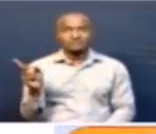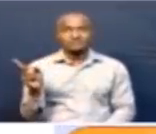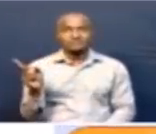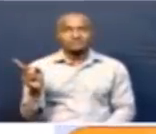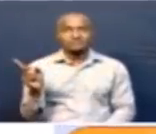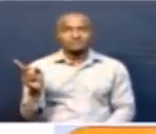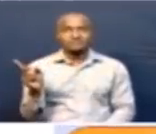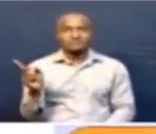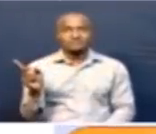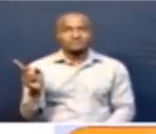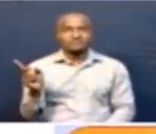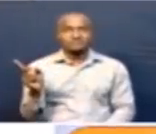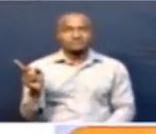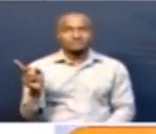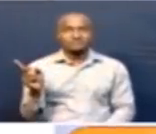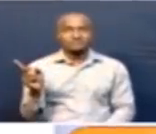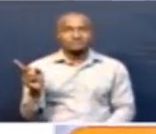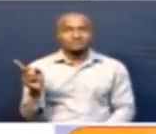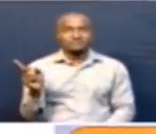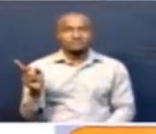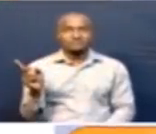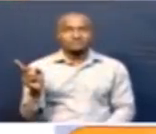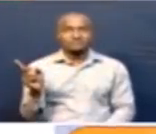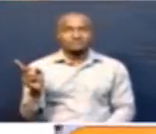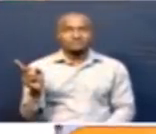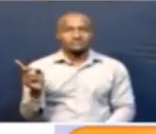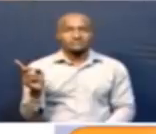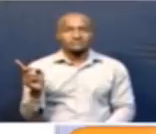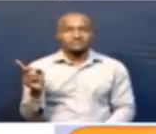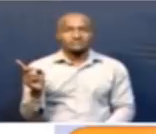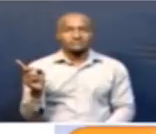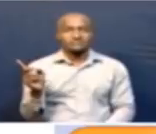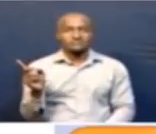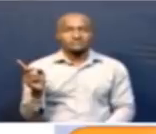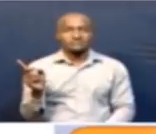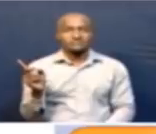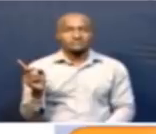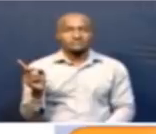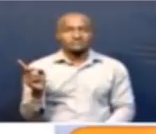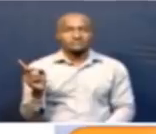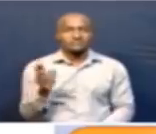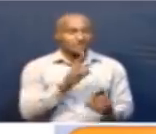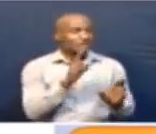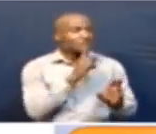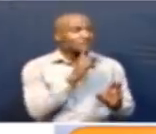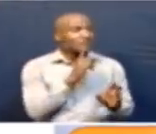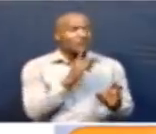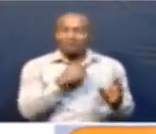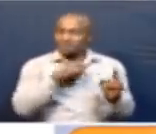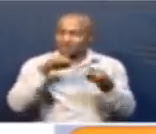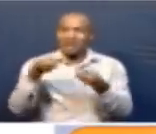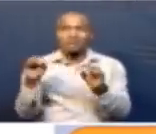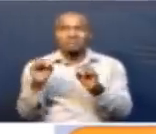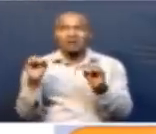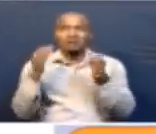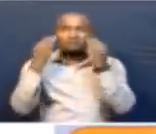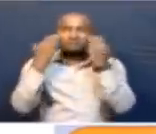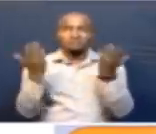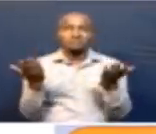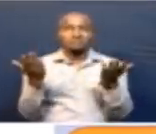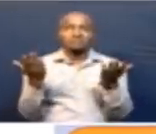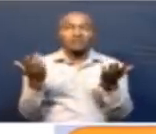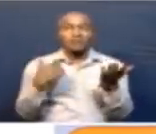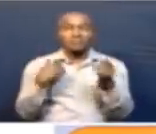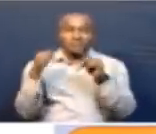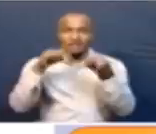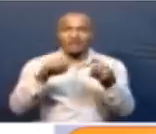Mami, hi. Tatuzungumzia tafadhali. Hata nimefika saa hii sijui kitu yoyote.